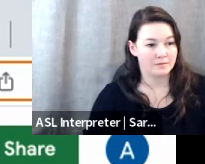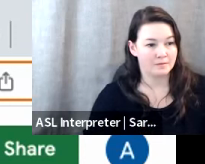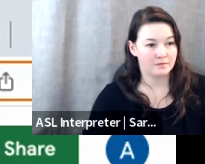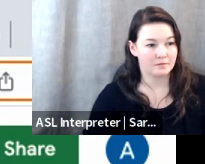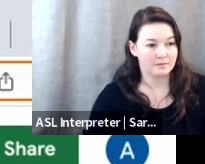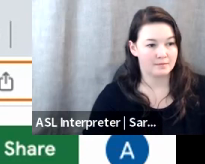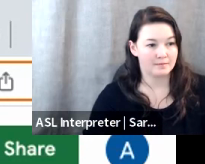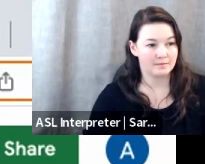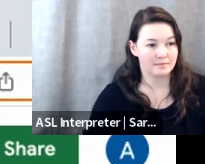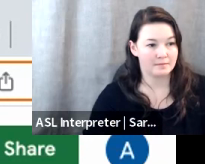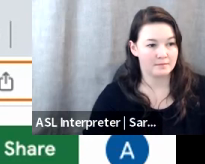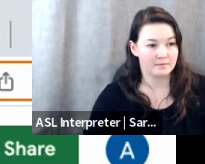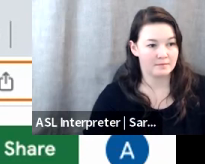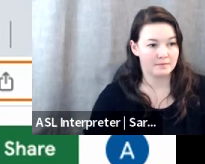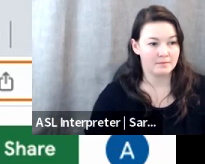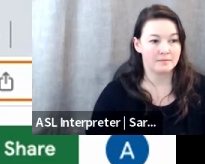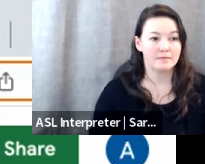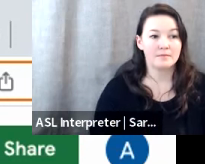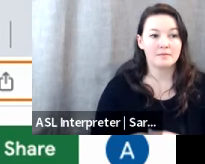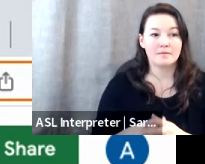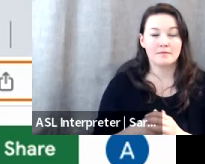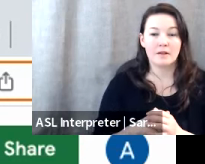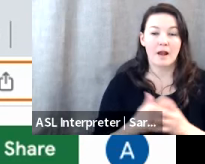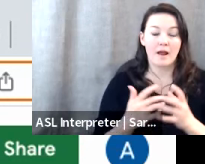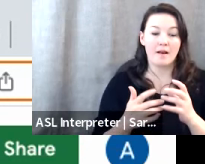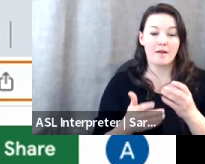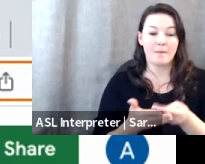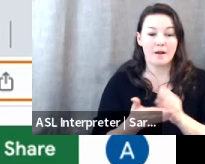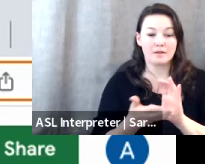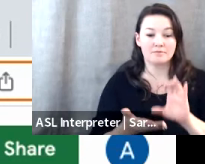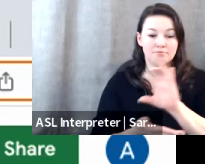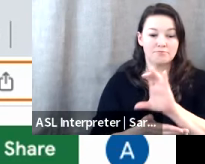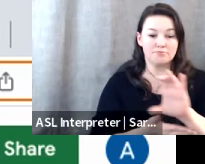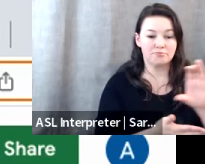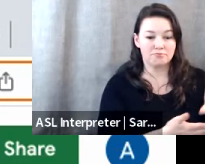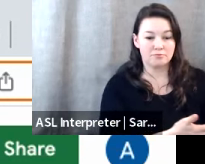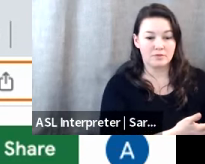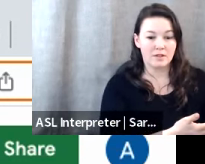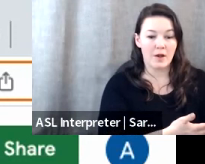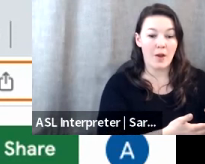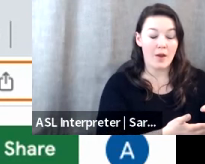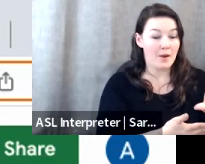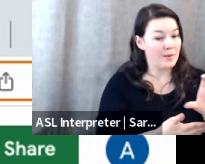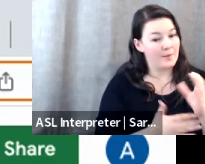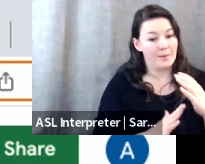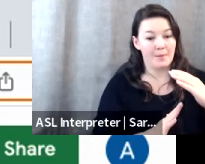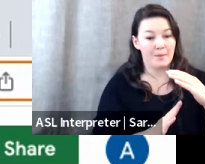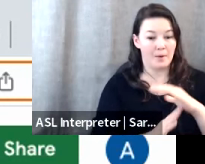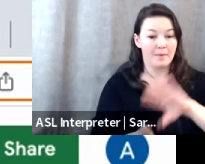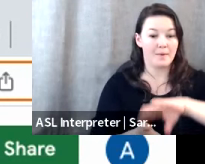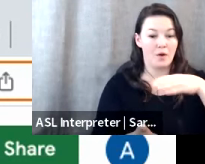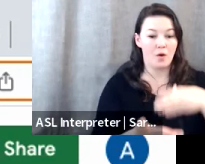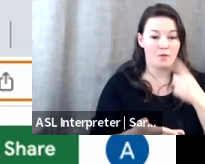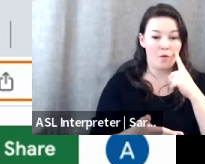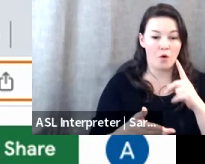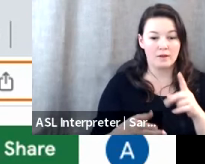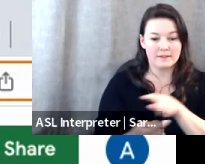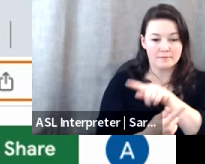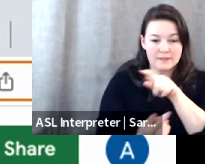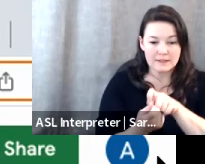And then fund premium pay for specific sectors to increase the incentives for people who work for human service agencies,